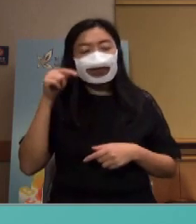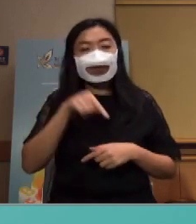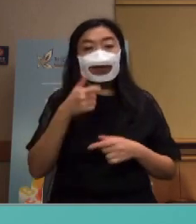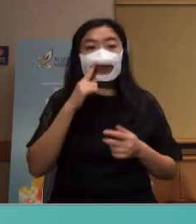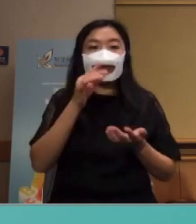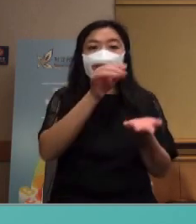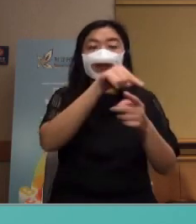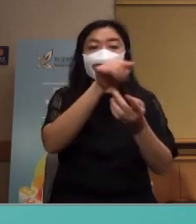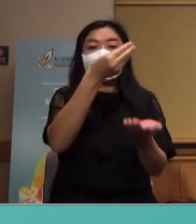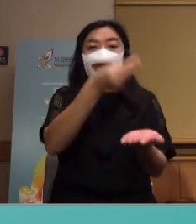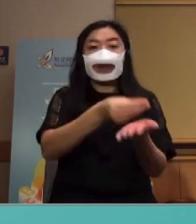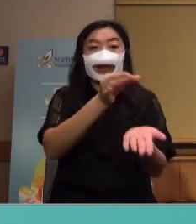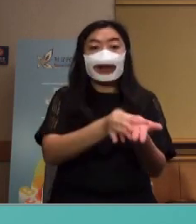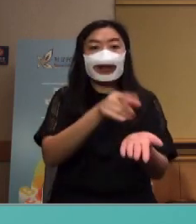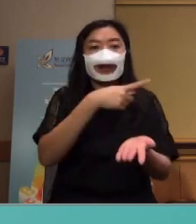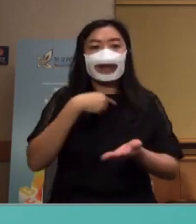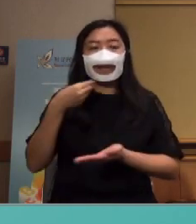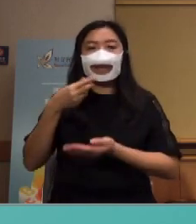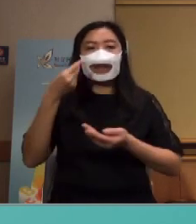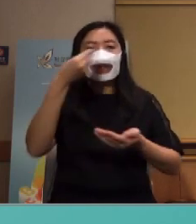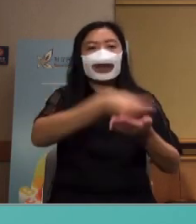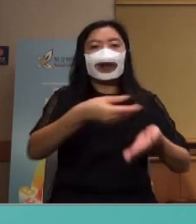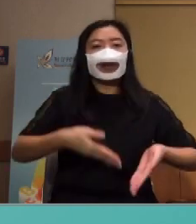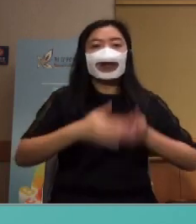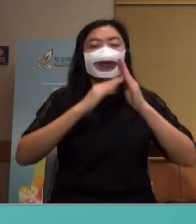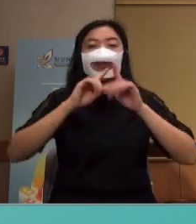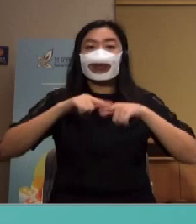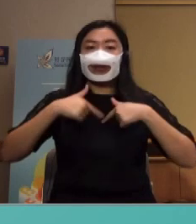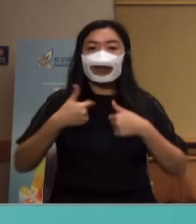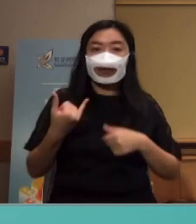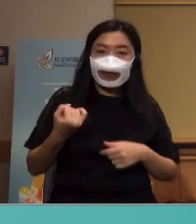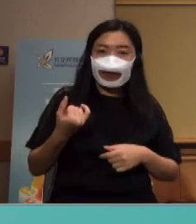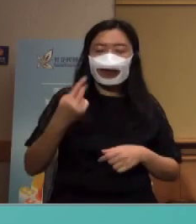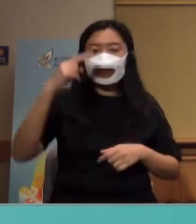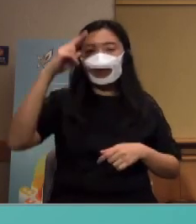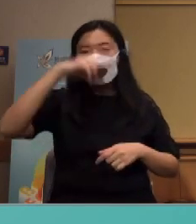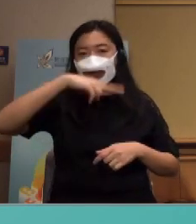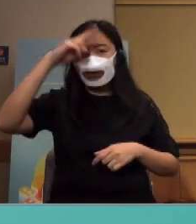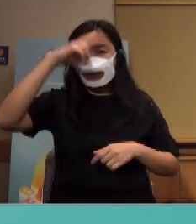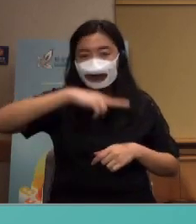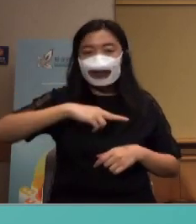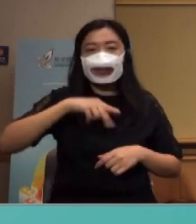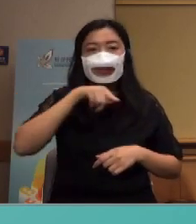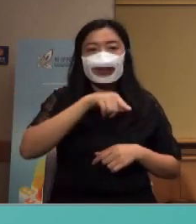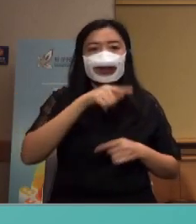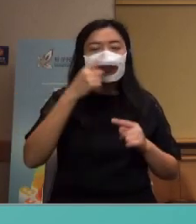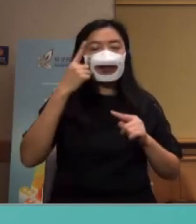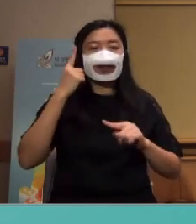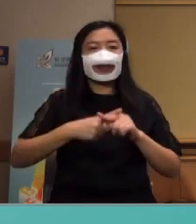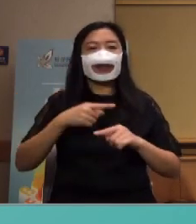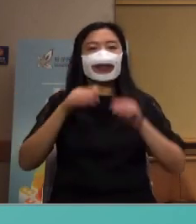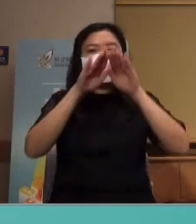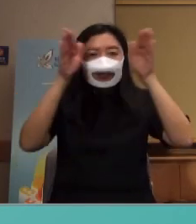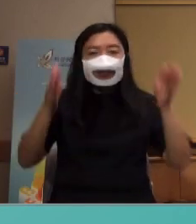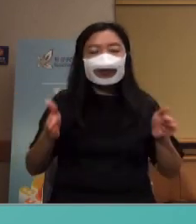later, okay? And what we are doing every day is our physical program. So we are doing physical